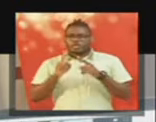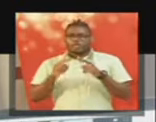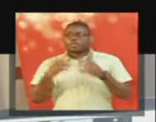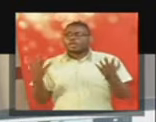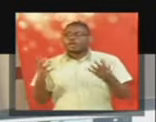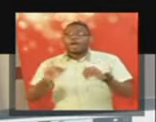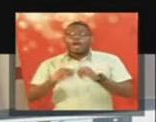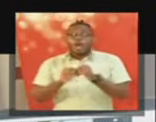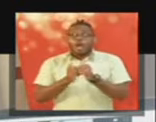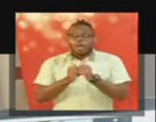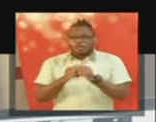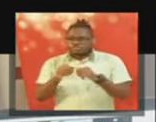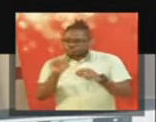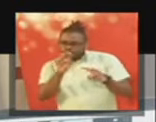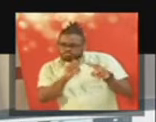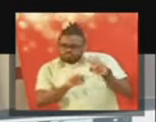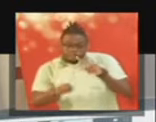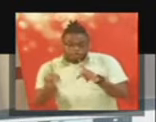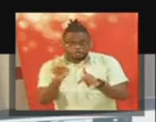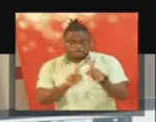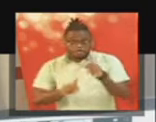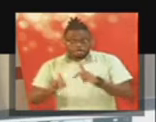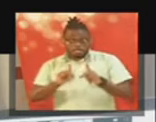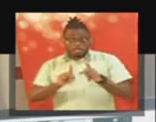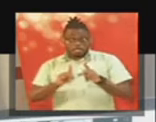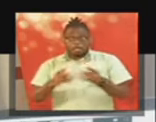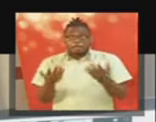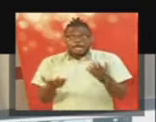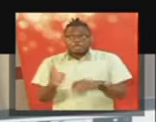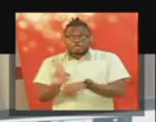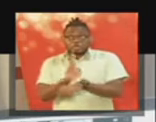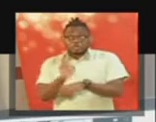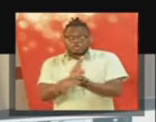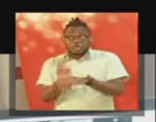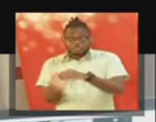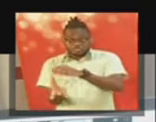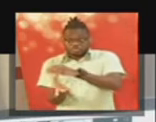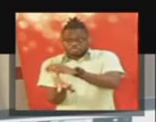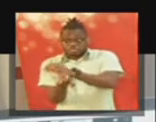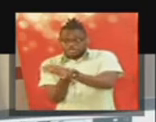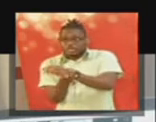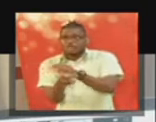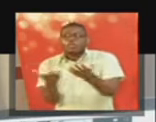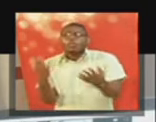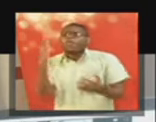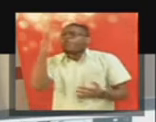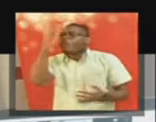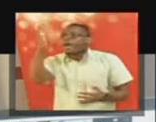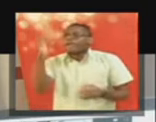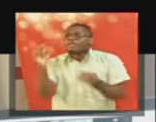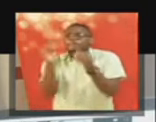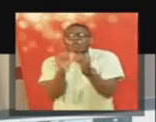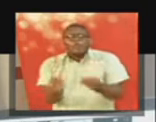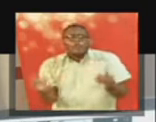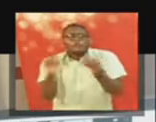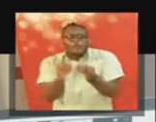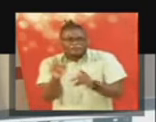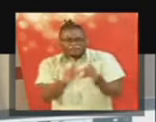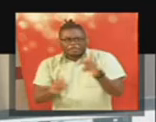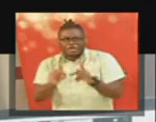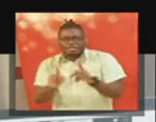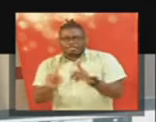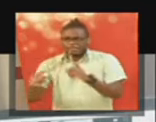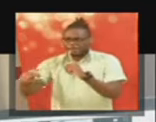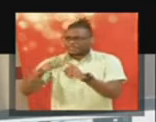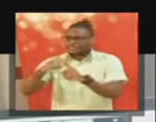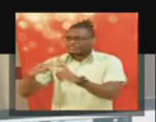especially against what continues to be the growing number of positive COVID-19 cases? Do you see such a concept